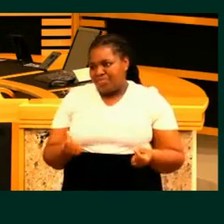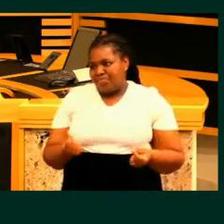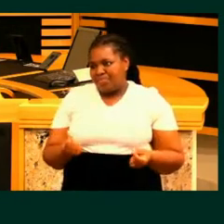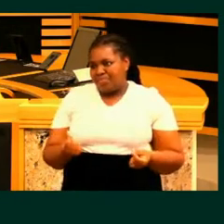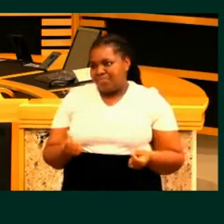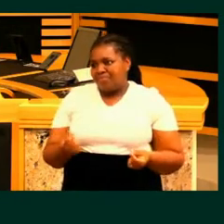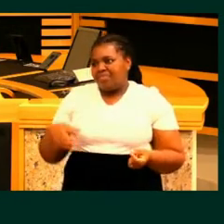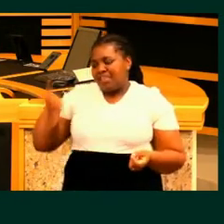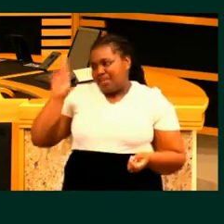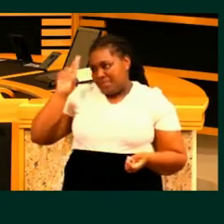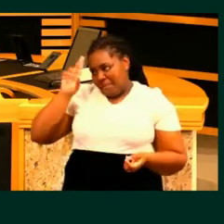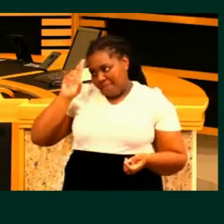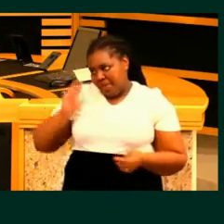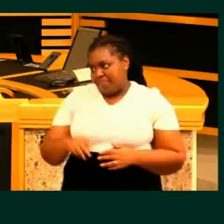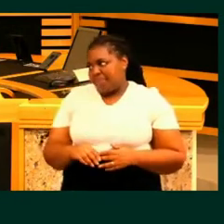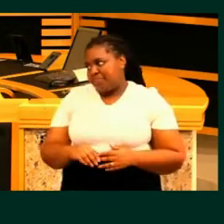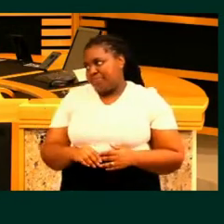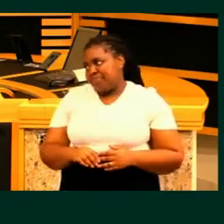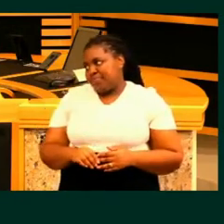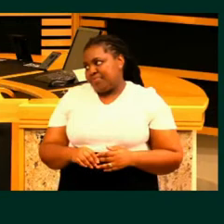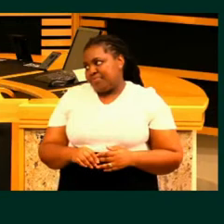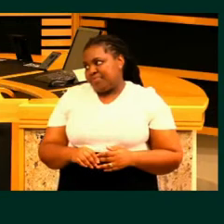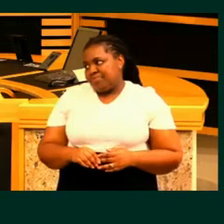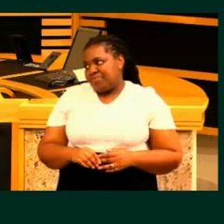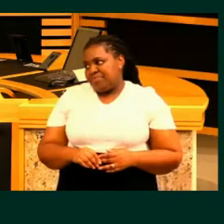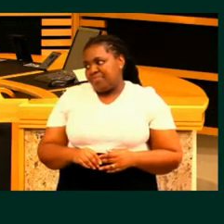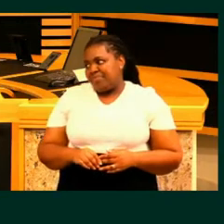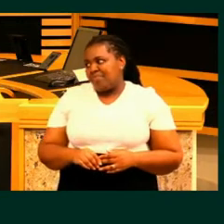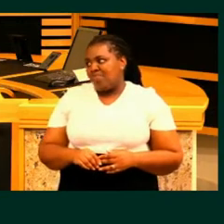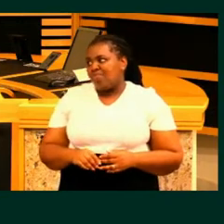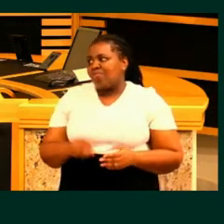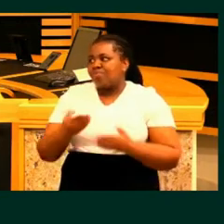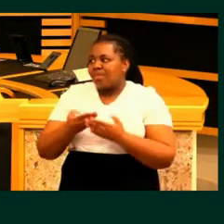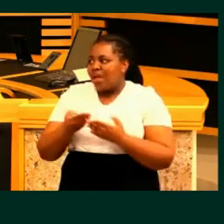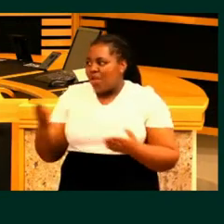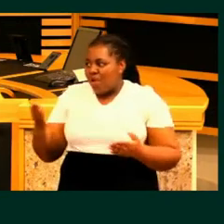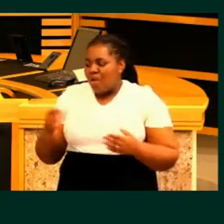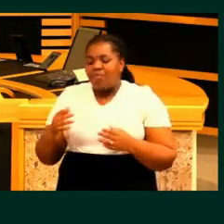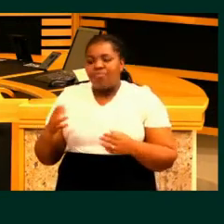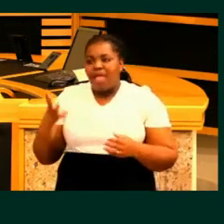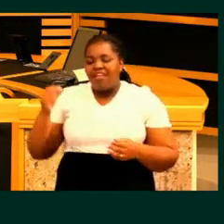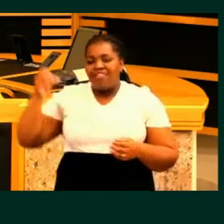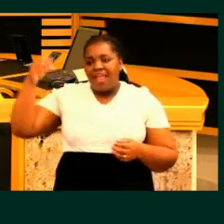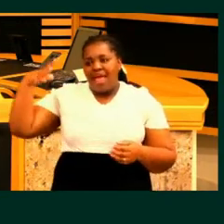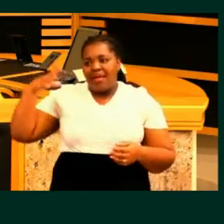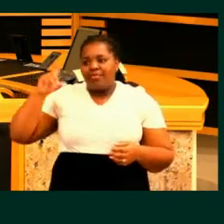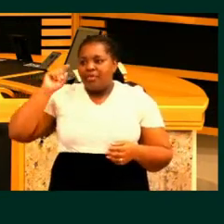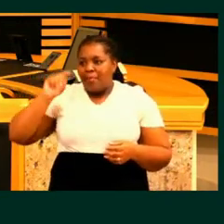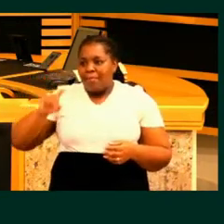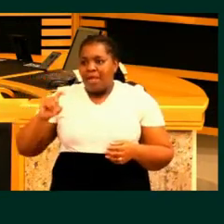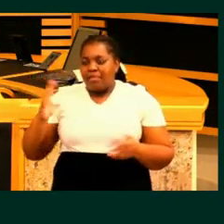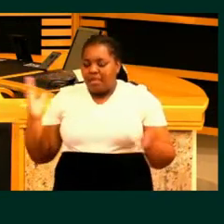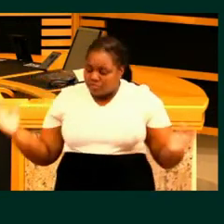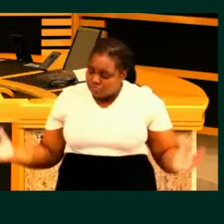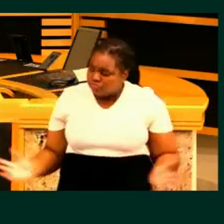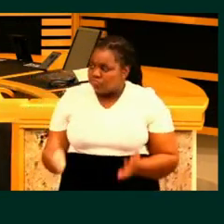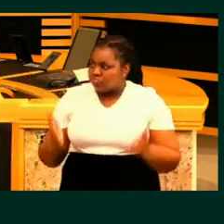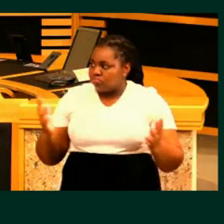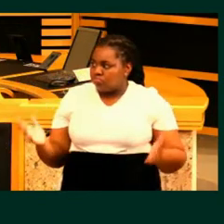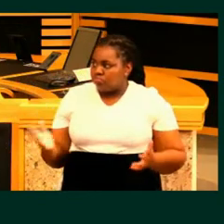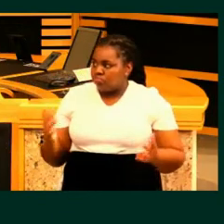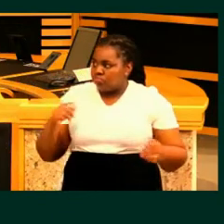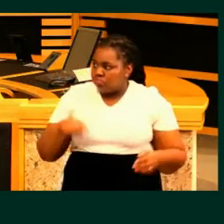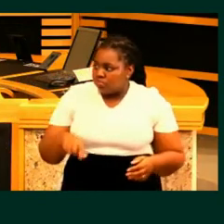and remember those that carry the light must have the courage to have to